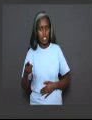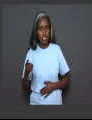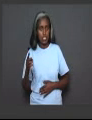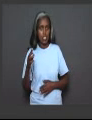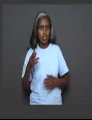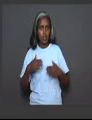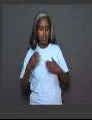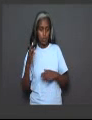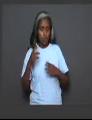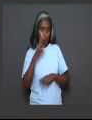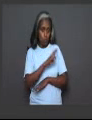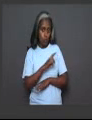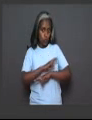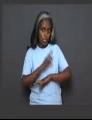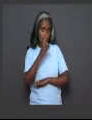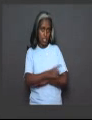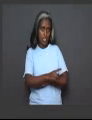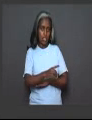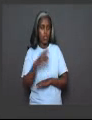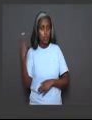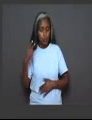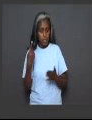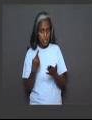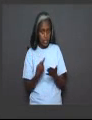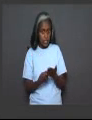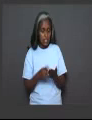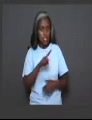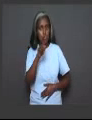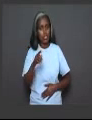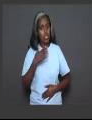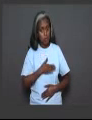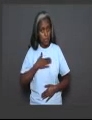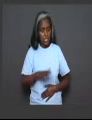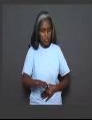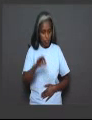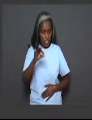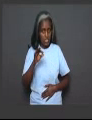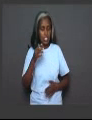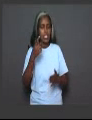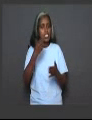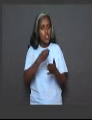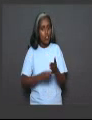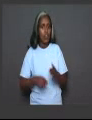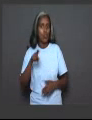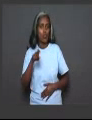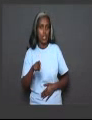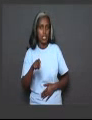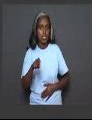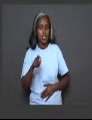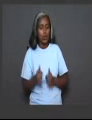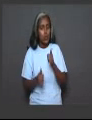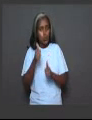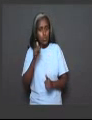Using this equation, please find the value of x which will